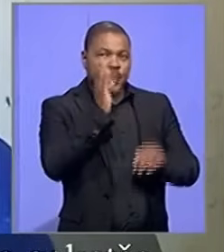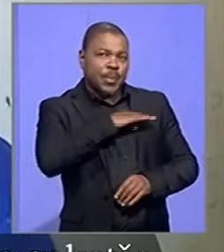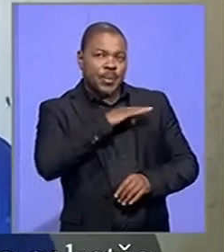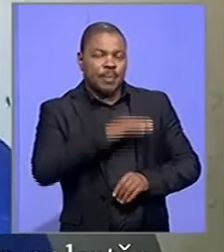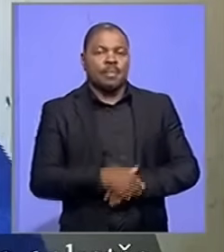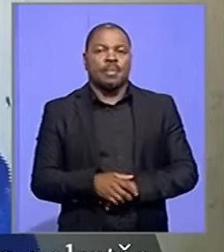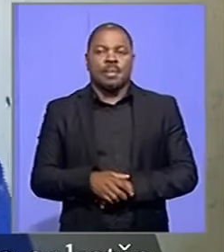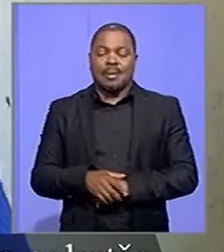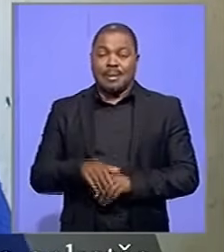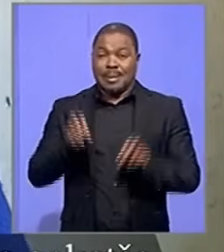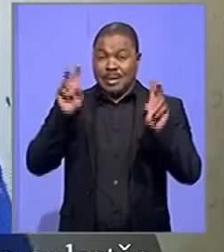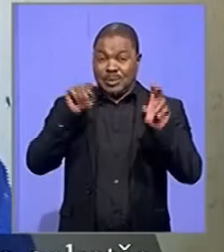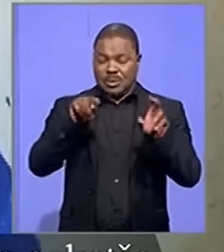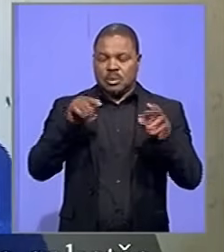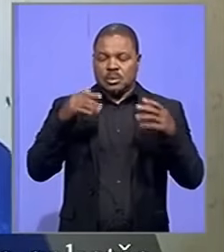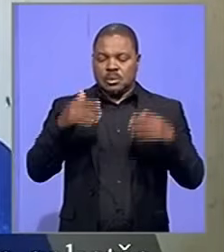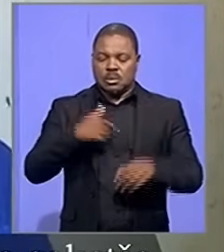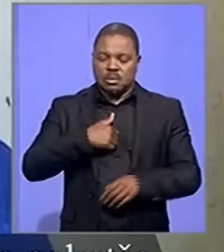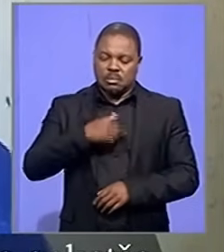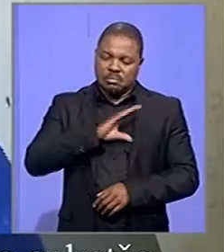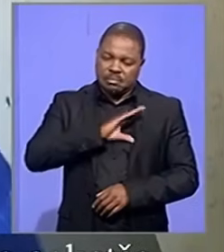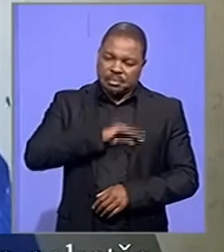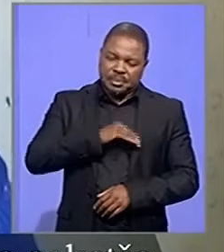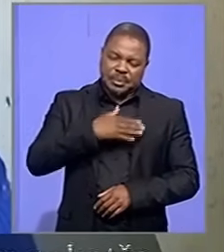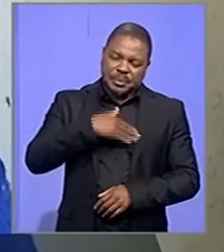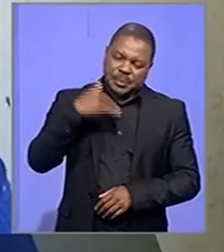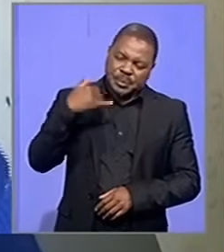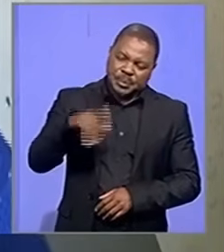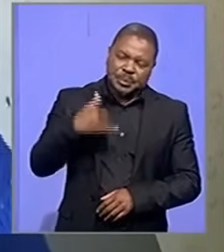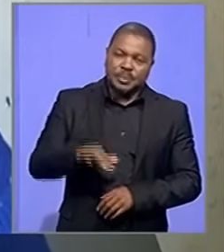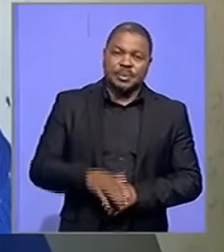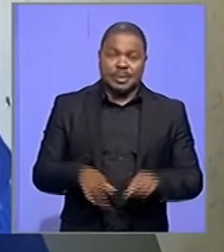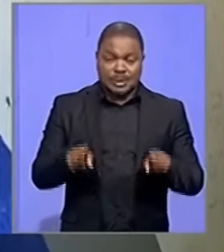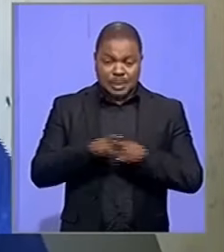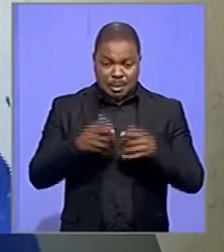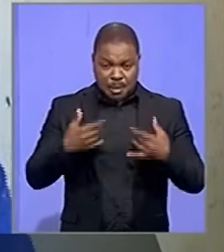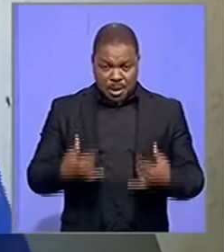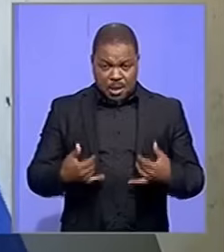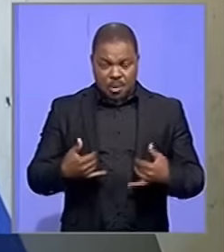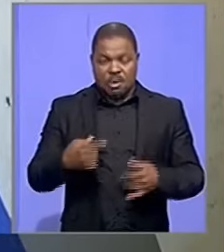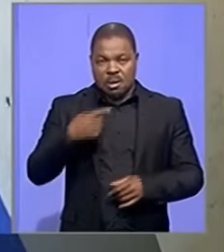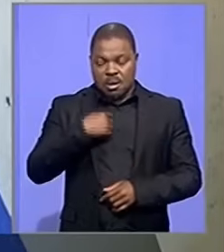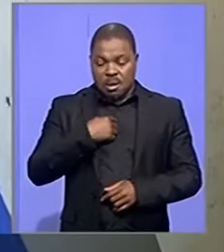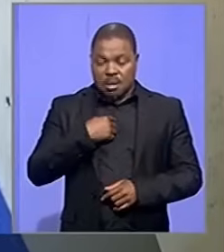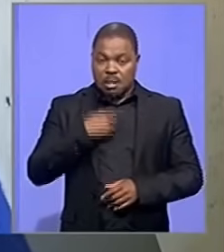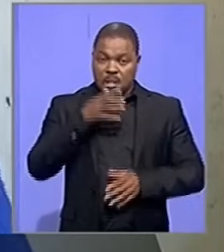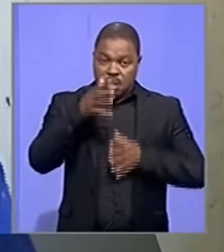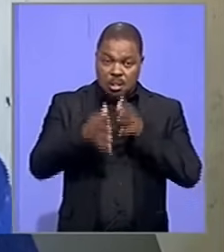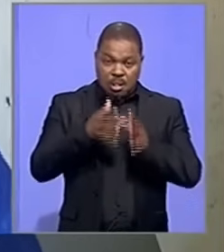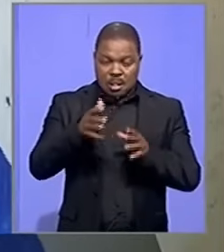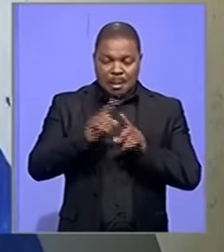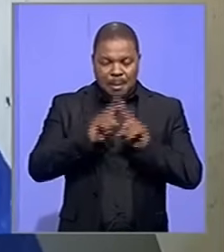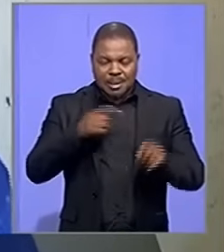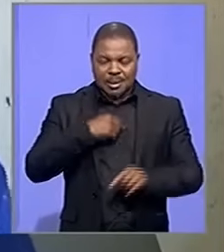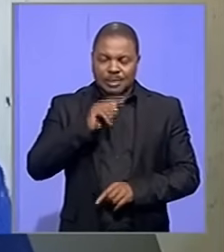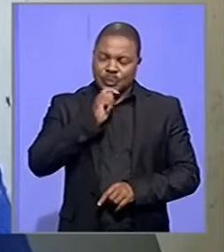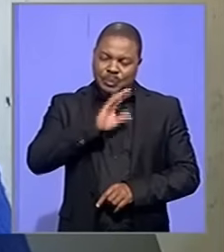Kganye o itse inkutlise botlhoko tota le boyano le ha ke bua yana ha ke na